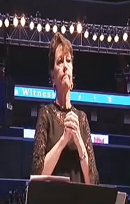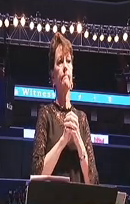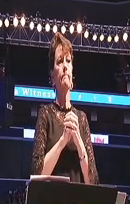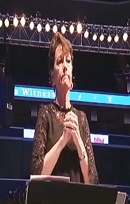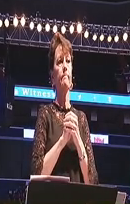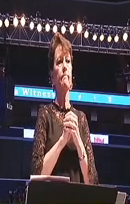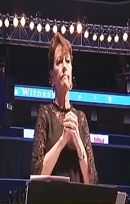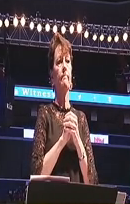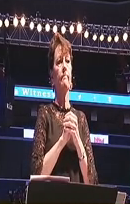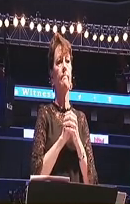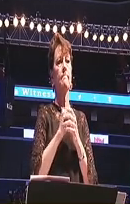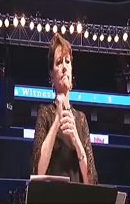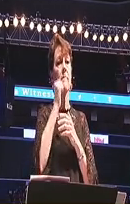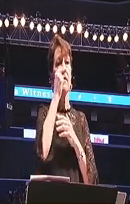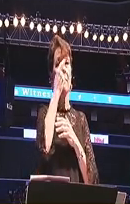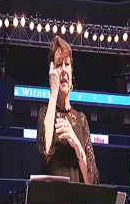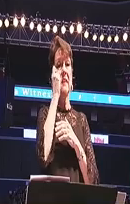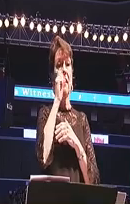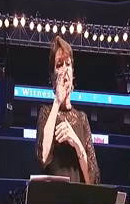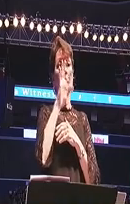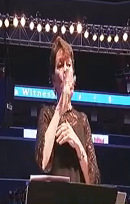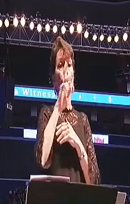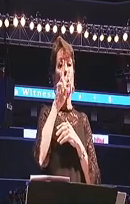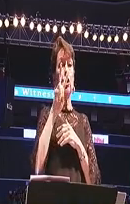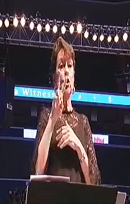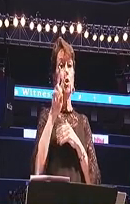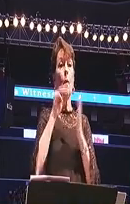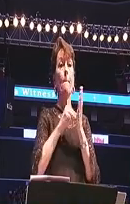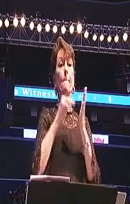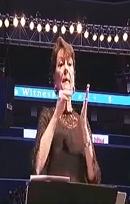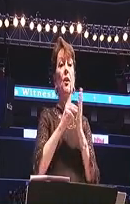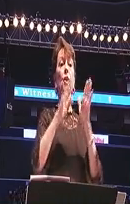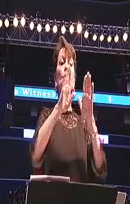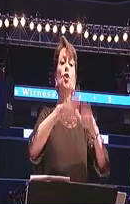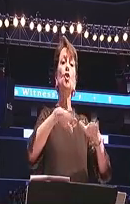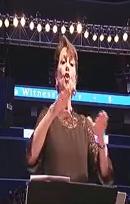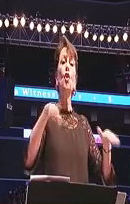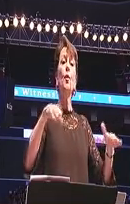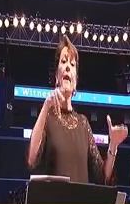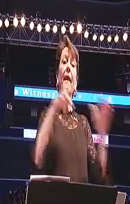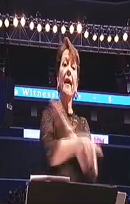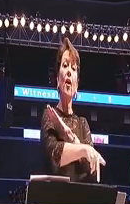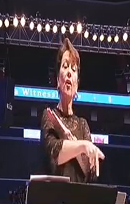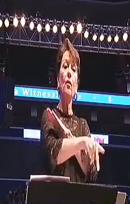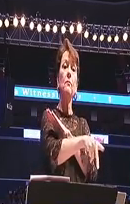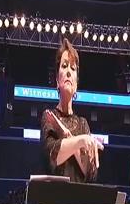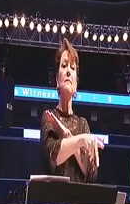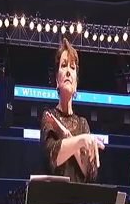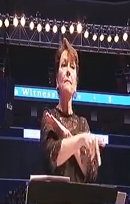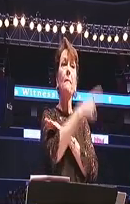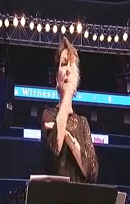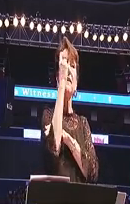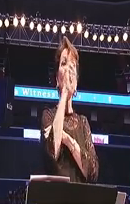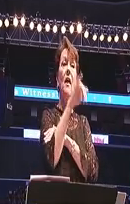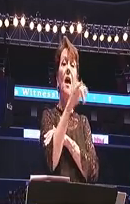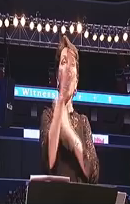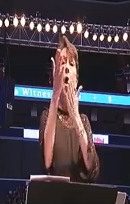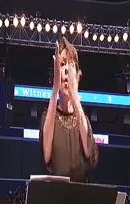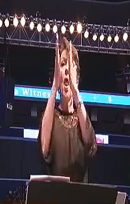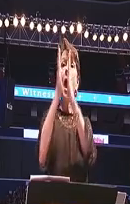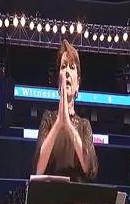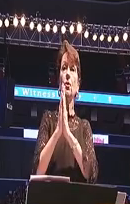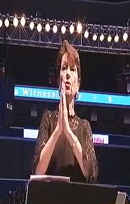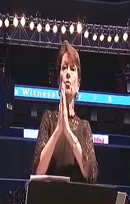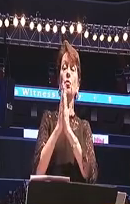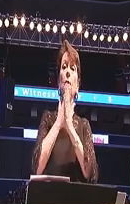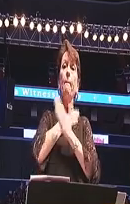Because of the 42 million children who were killed, I would like to ask you to make a